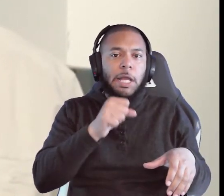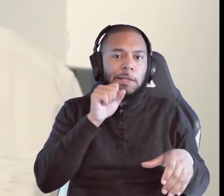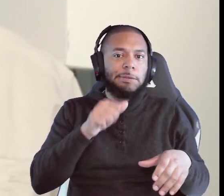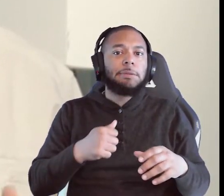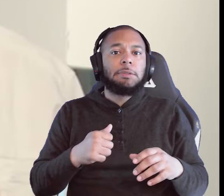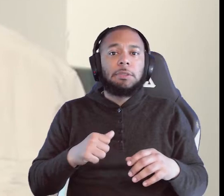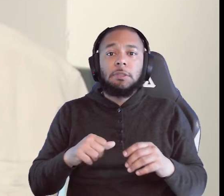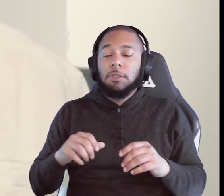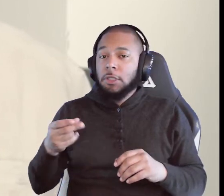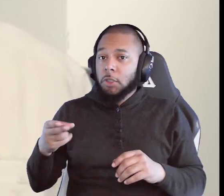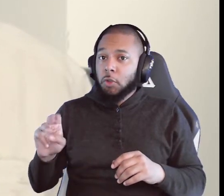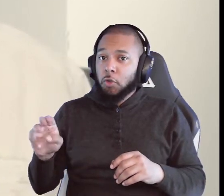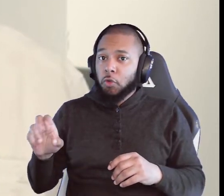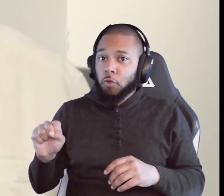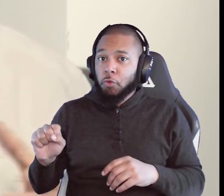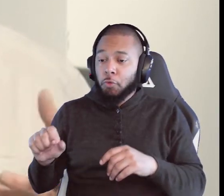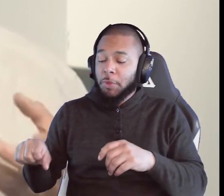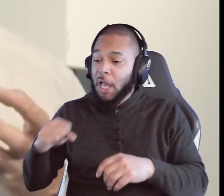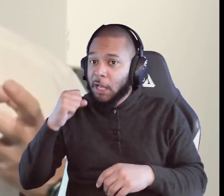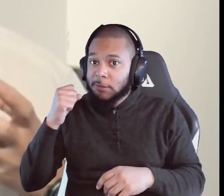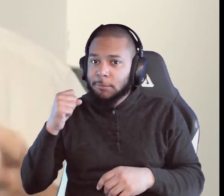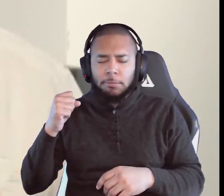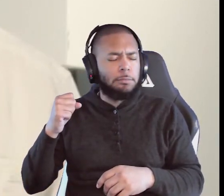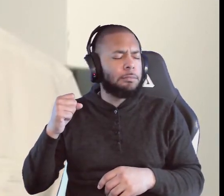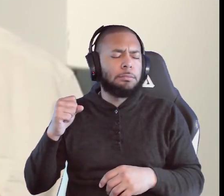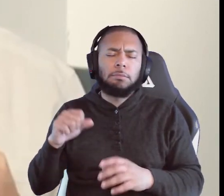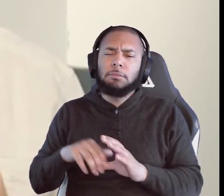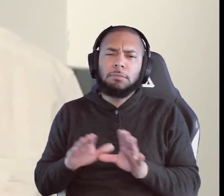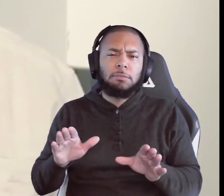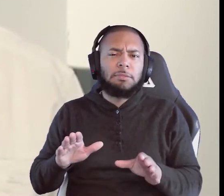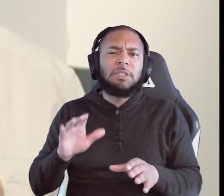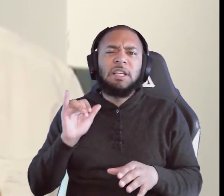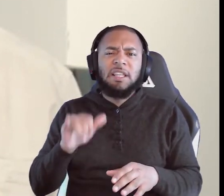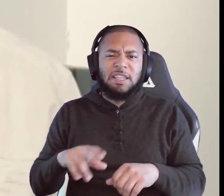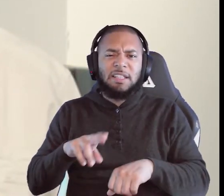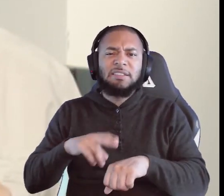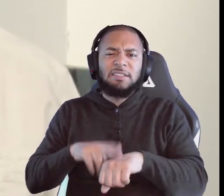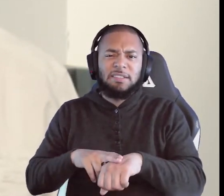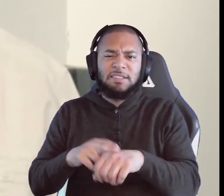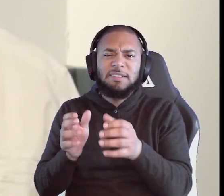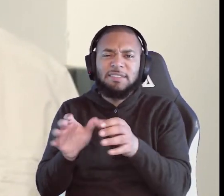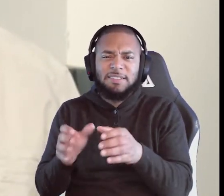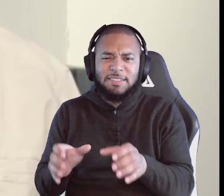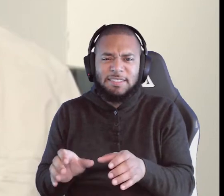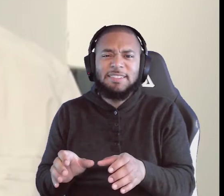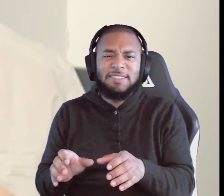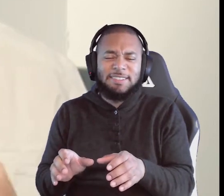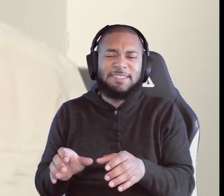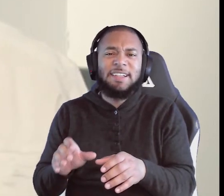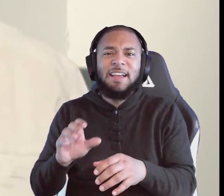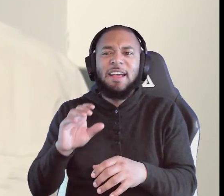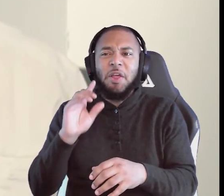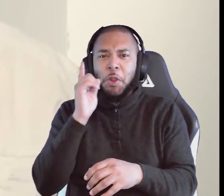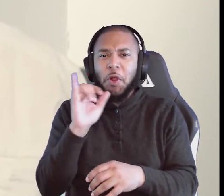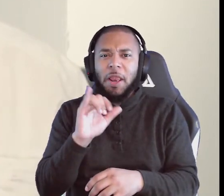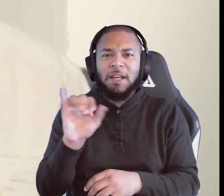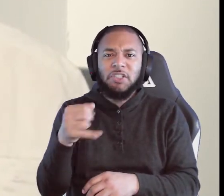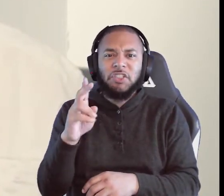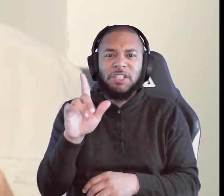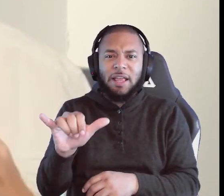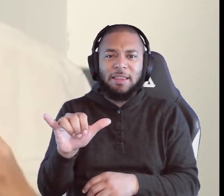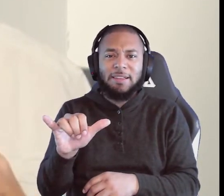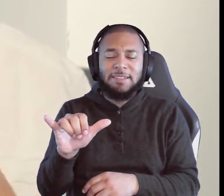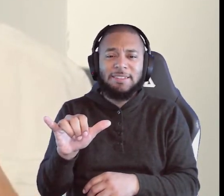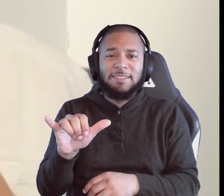want to do the same with humus. Humus is really a decomposed jelly-like substance of organic material resulting from